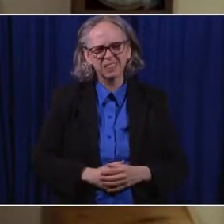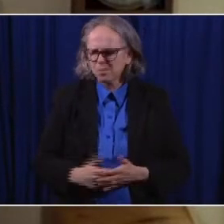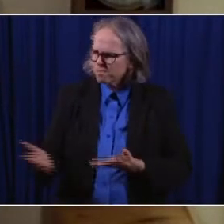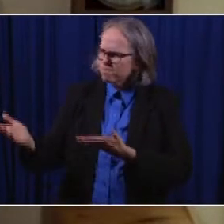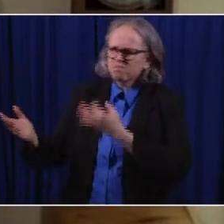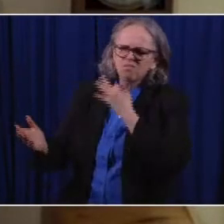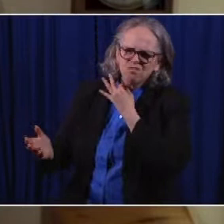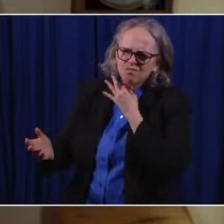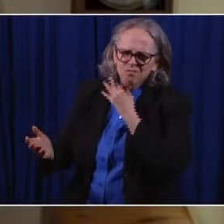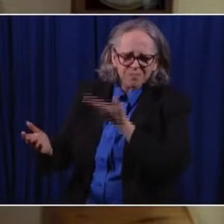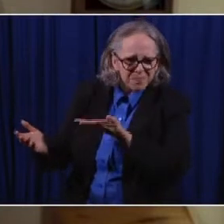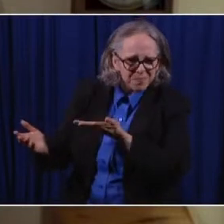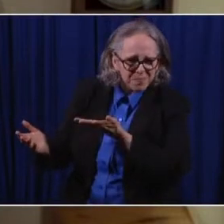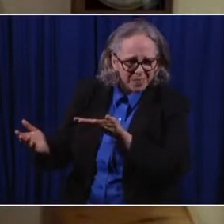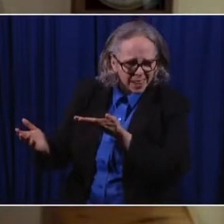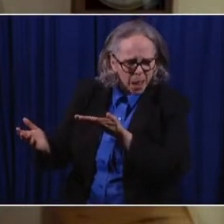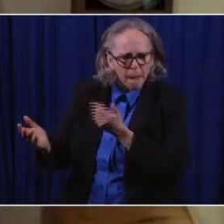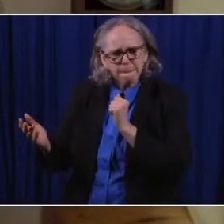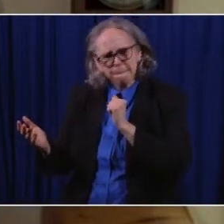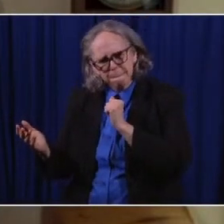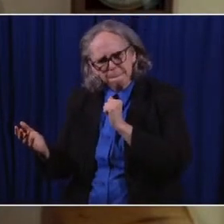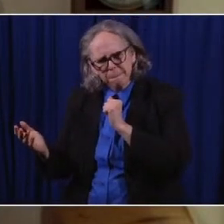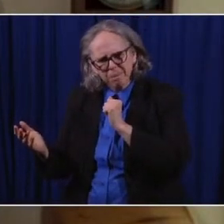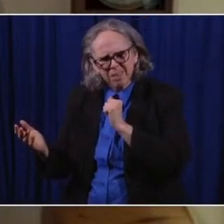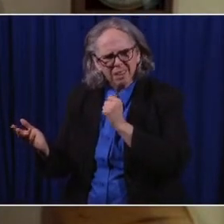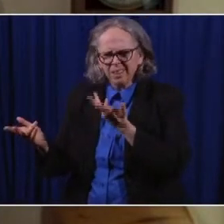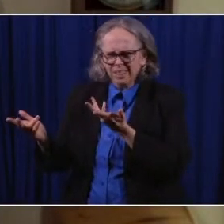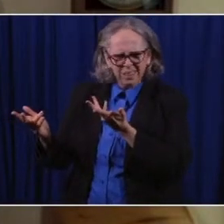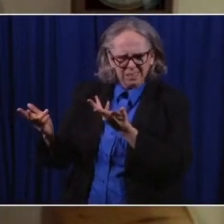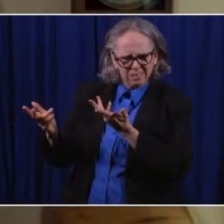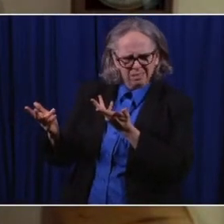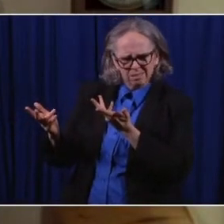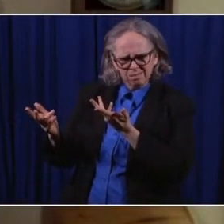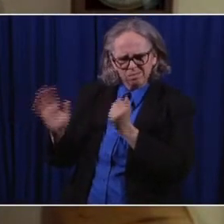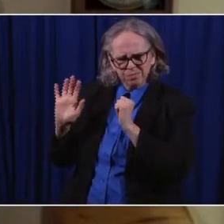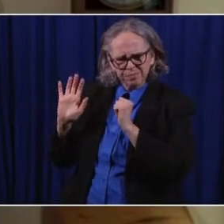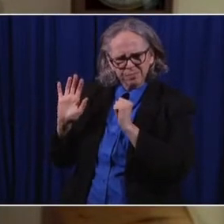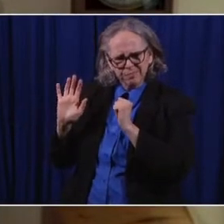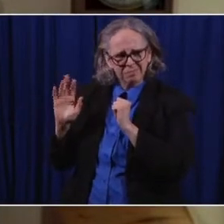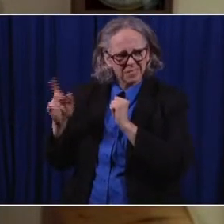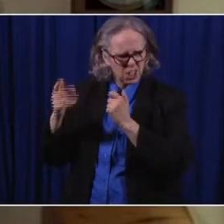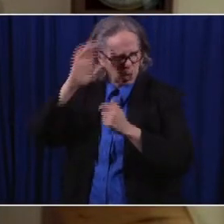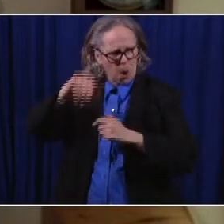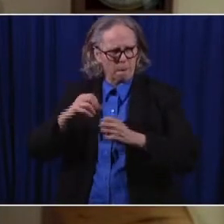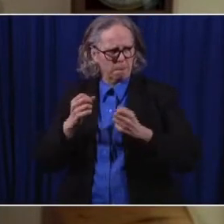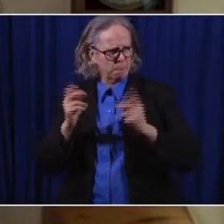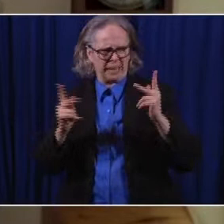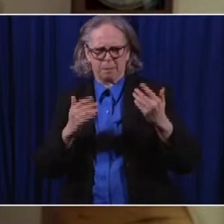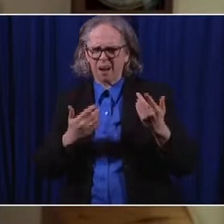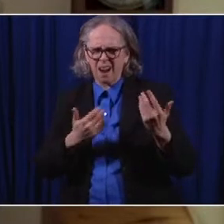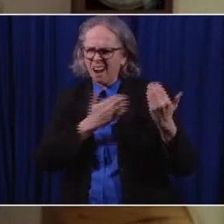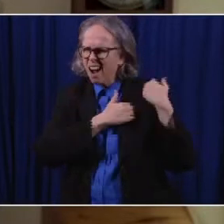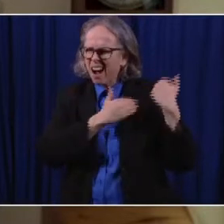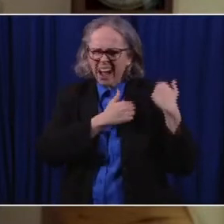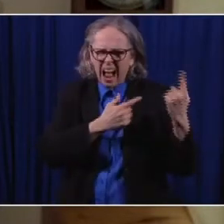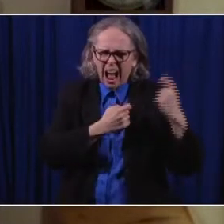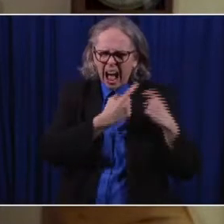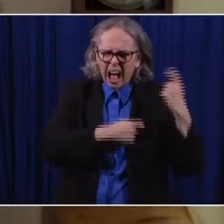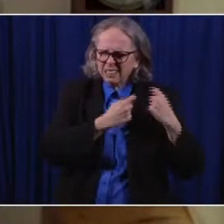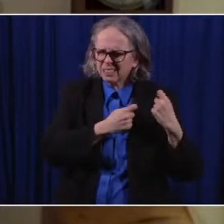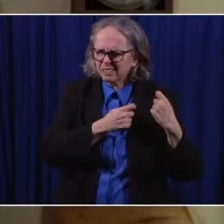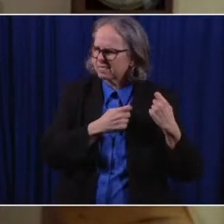bit. We wanted to ask you about a question that we get. from people, and that